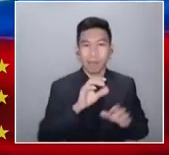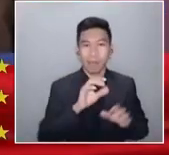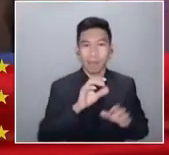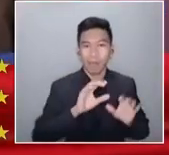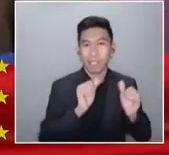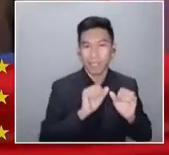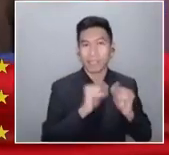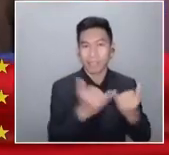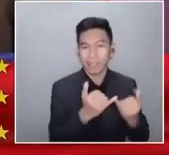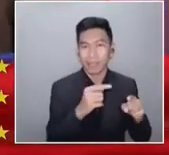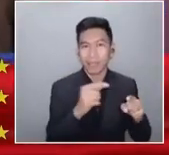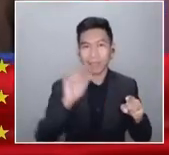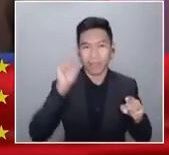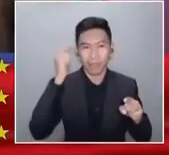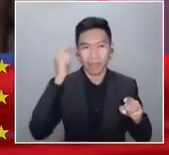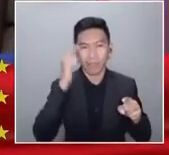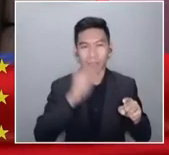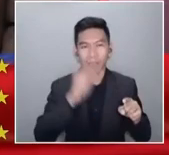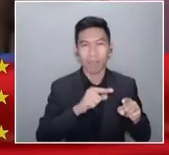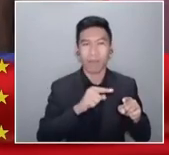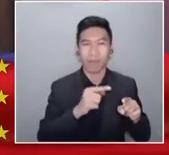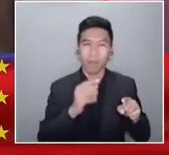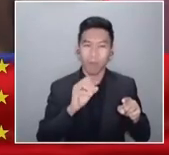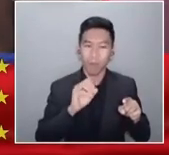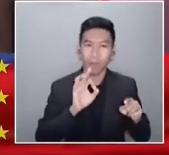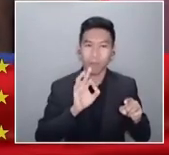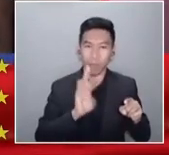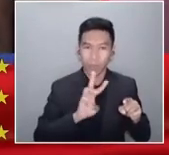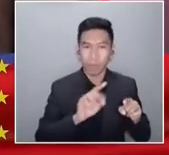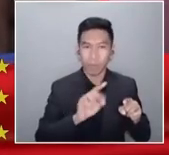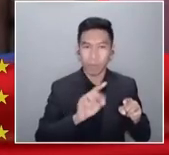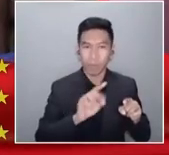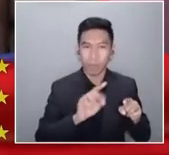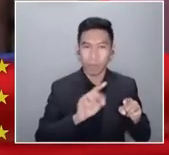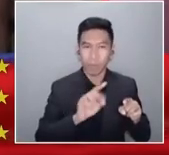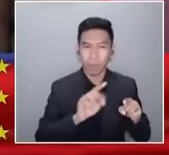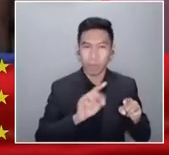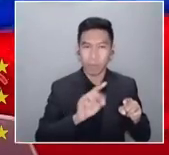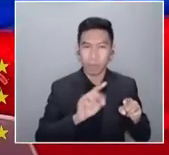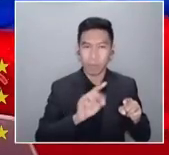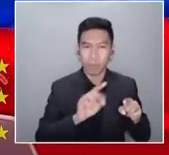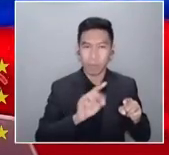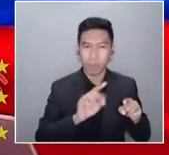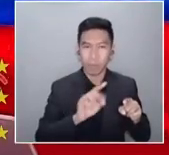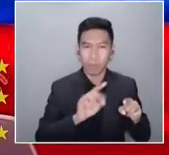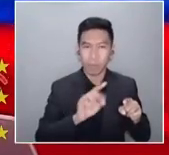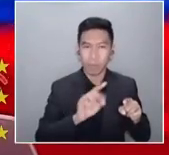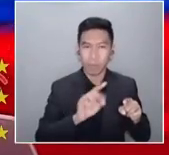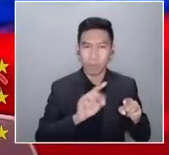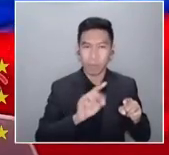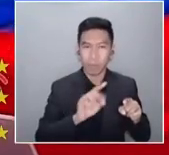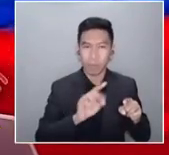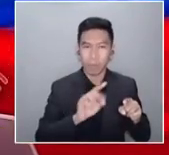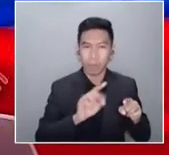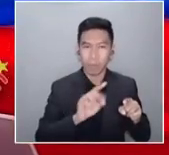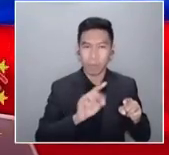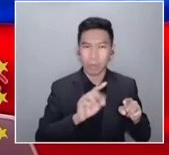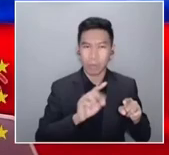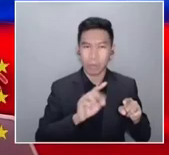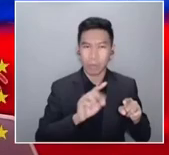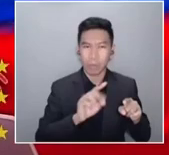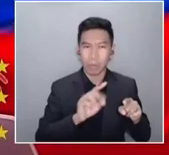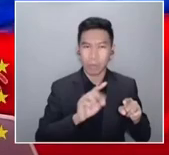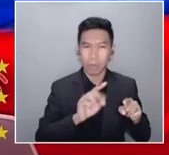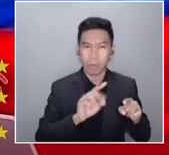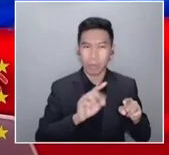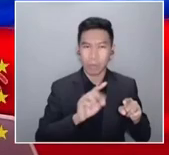trabaho dito for them? Yung pong 10-point socio-economic development and political reform agenda na aming